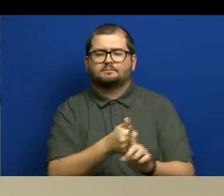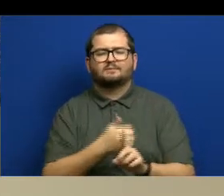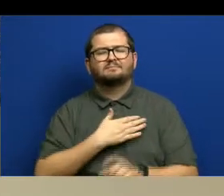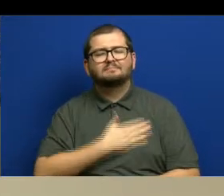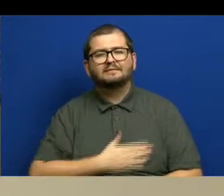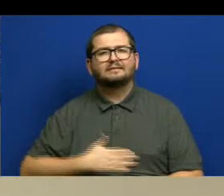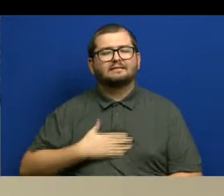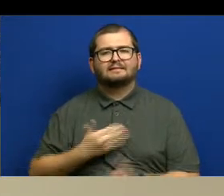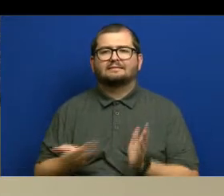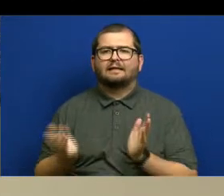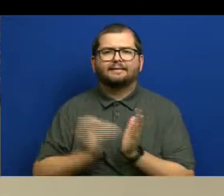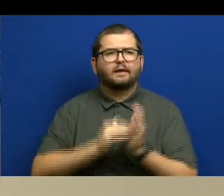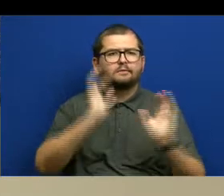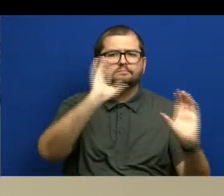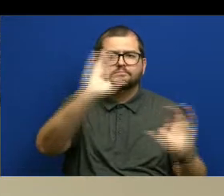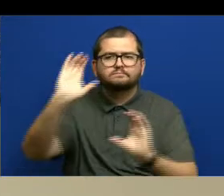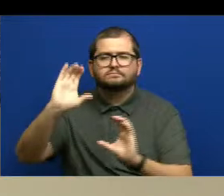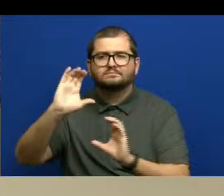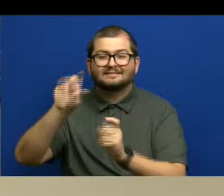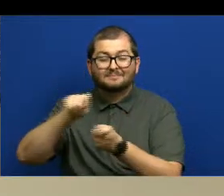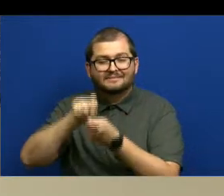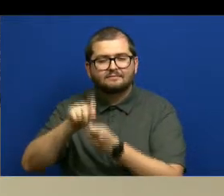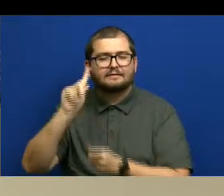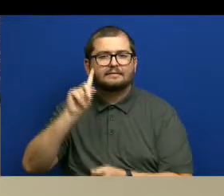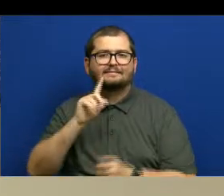relaunch the search and deliberately seek deaf leadership.